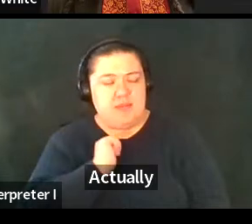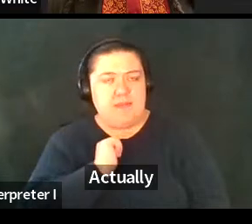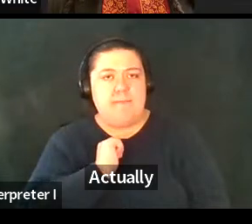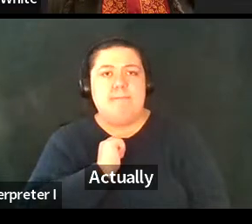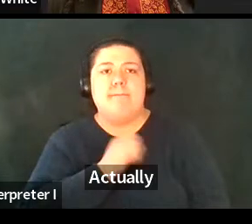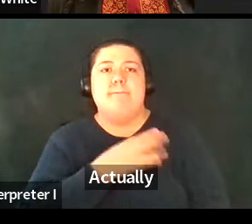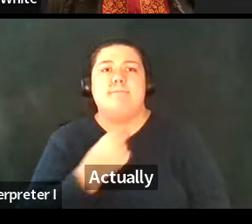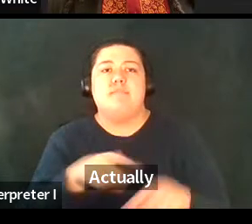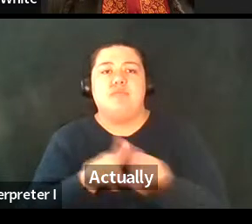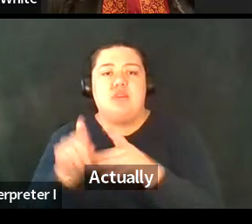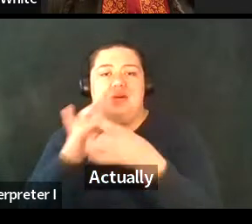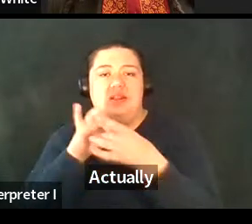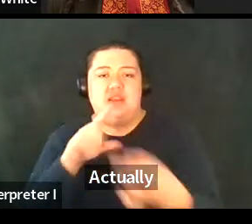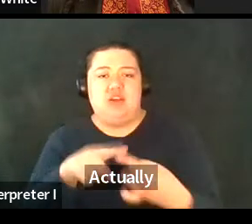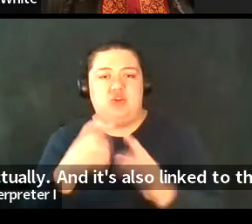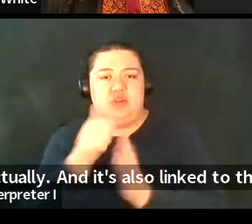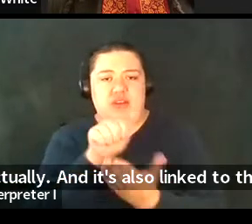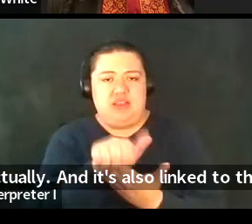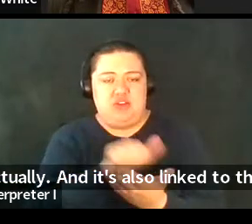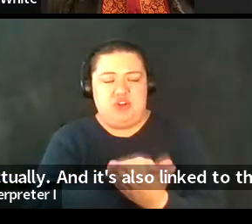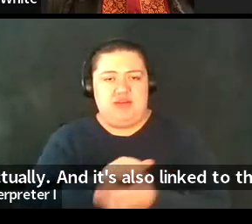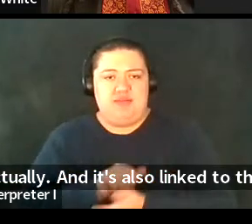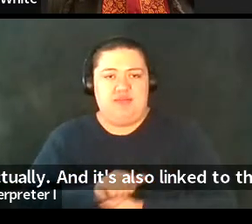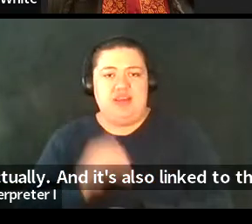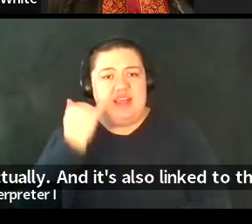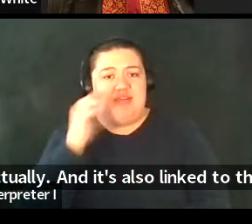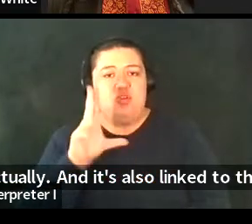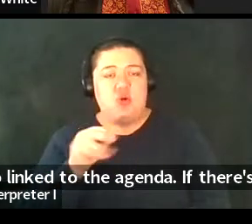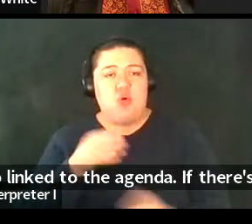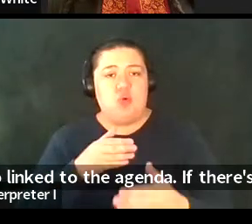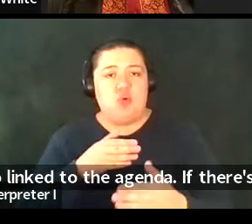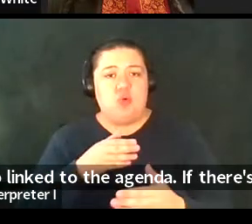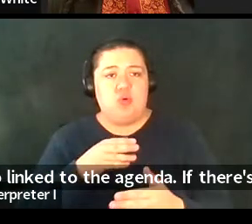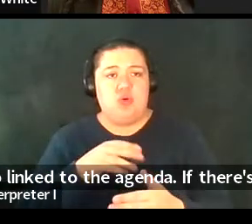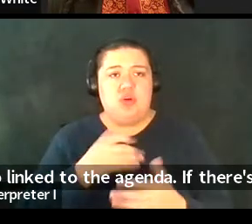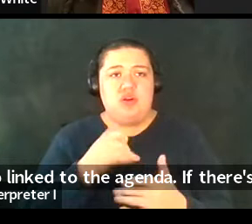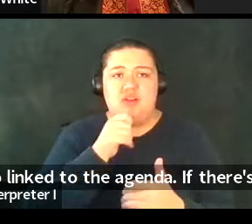And it's also linked to the agenda. If there's no objection. Now is not a good